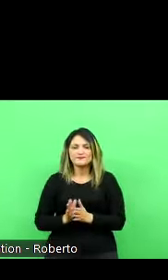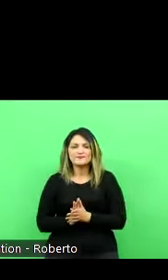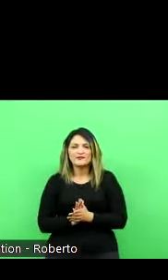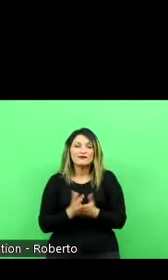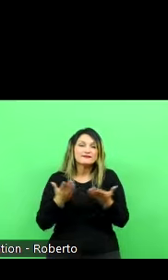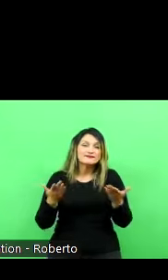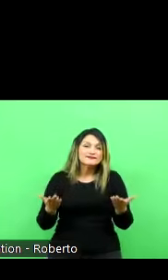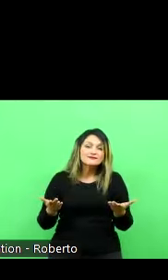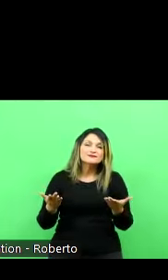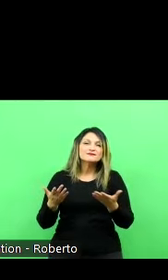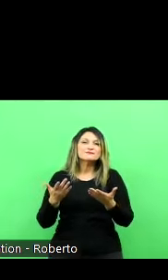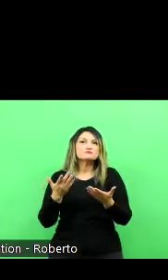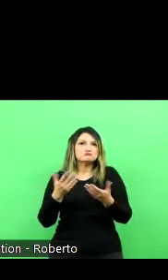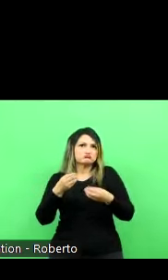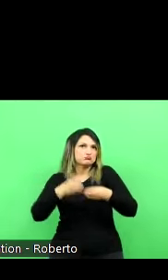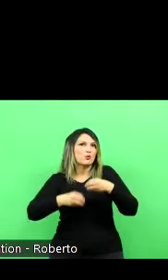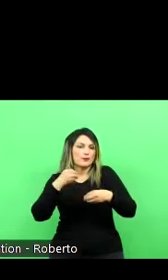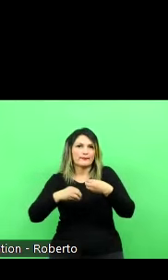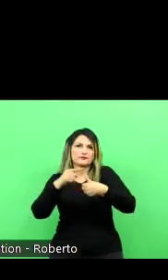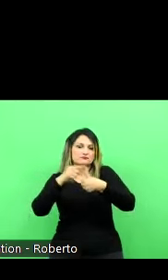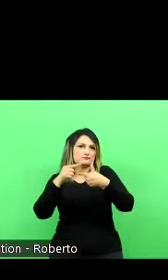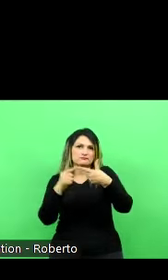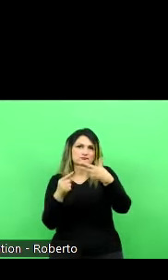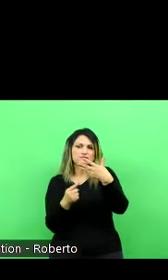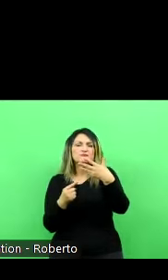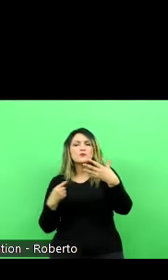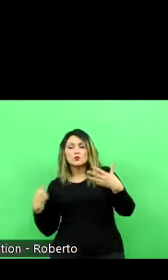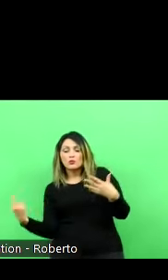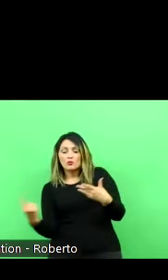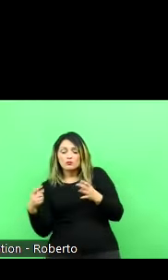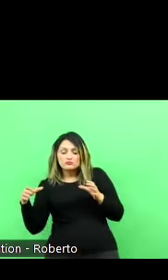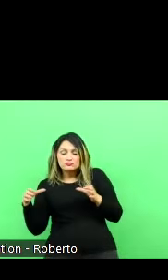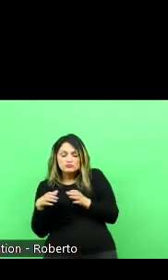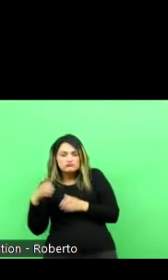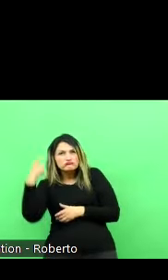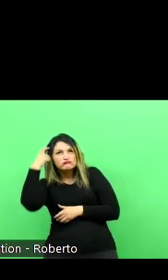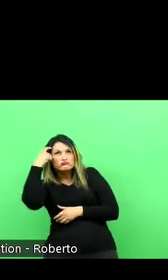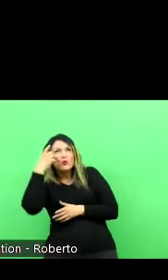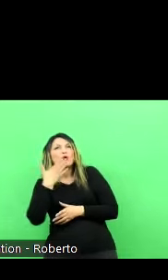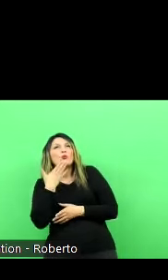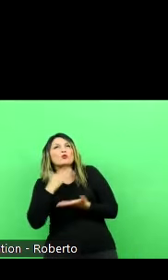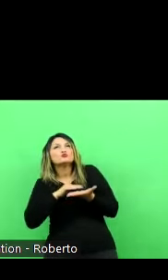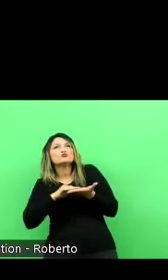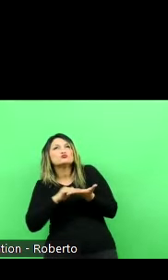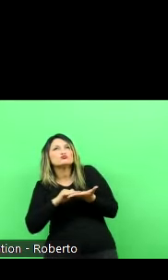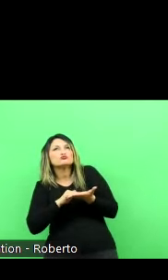To face all these challenges, we have adopted some points of action,